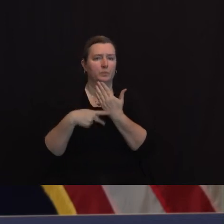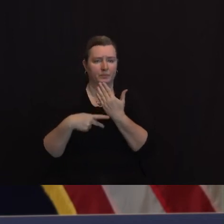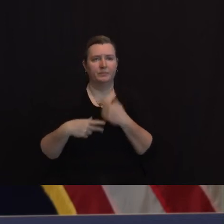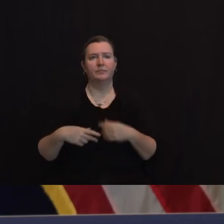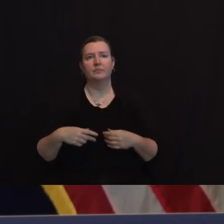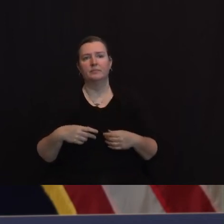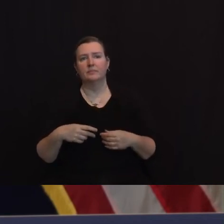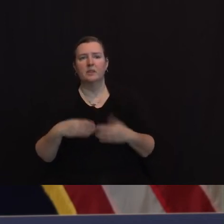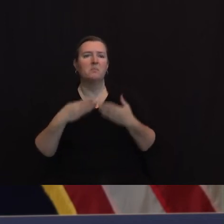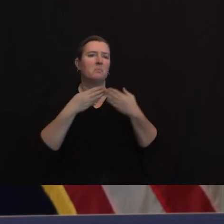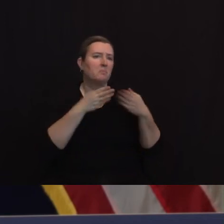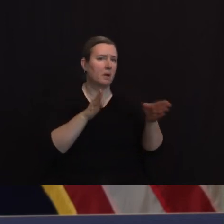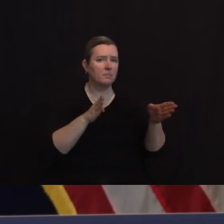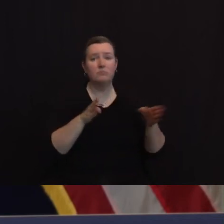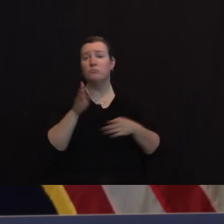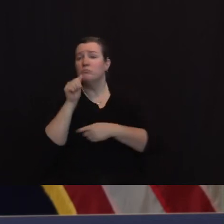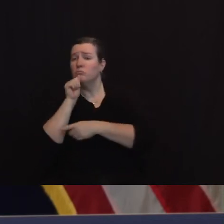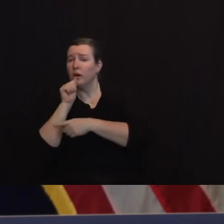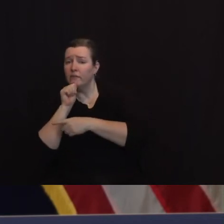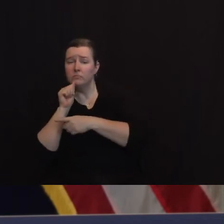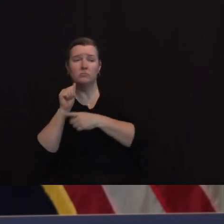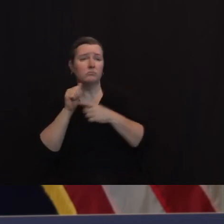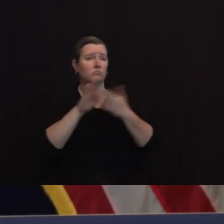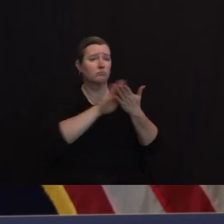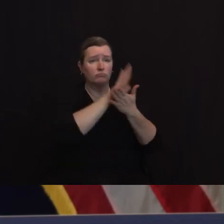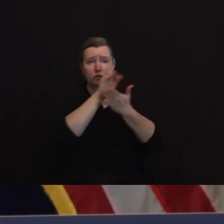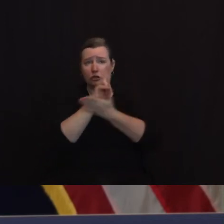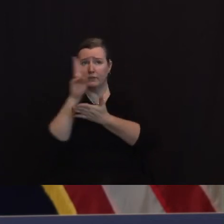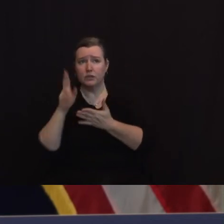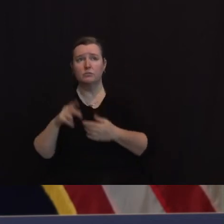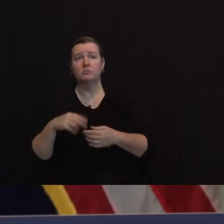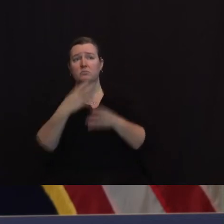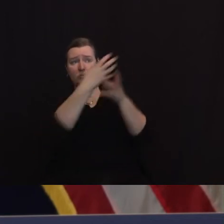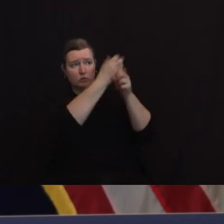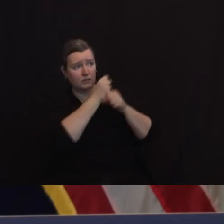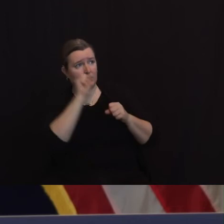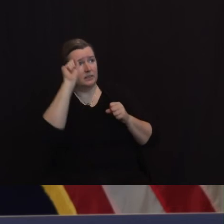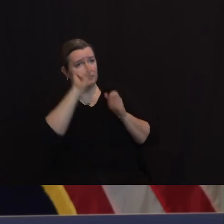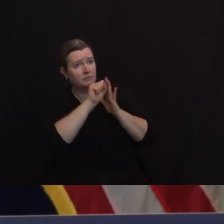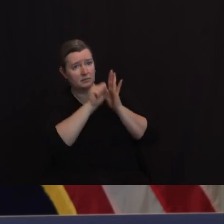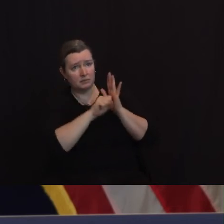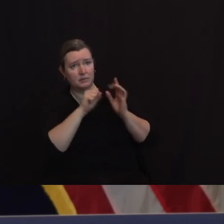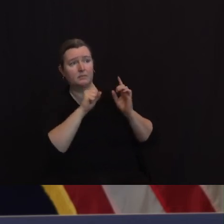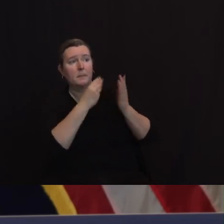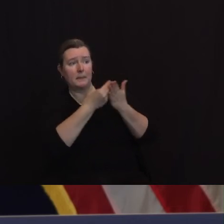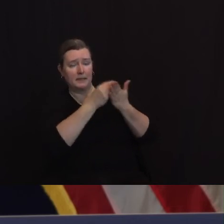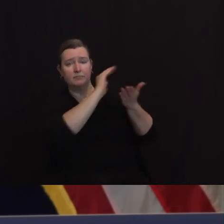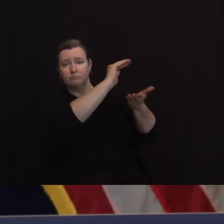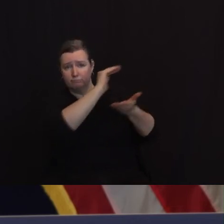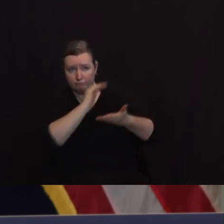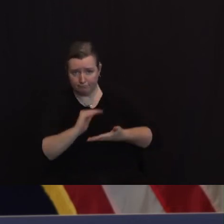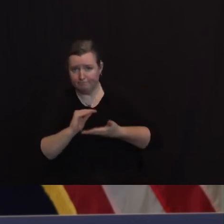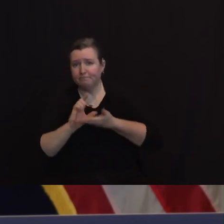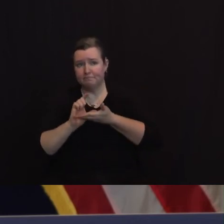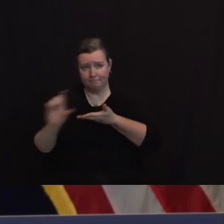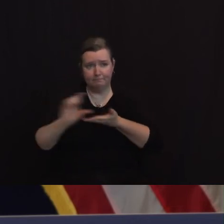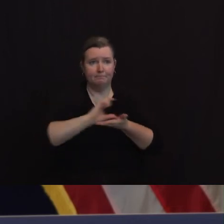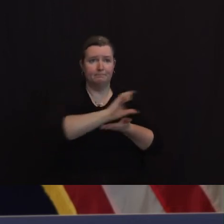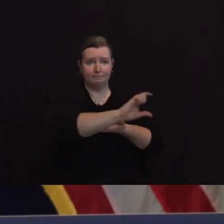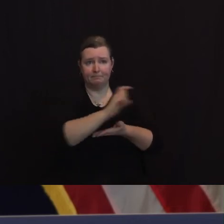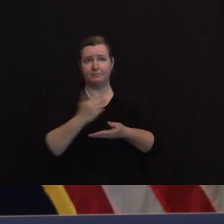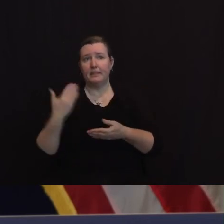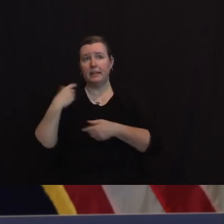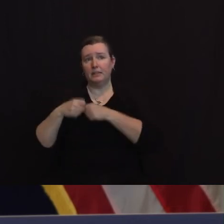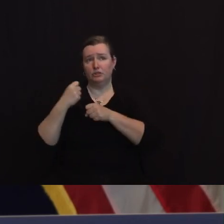that receive state operating aid to implement vetted best practices released last March when COVID-19 cases were